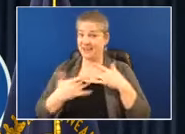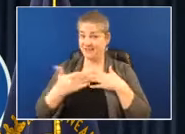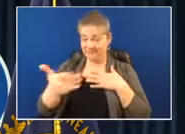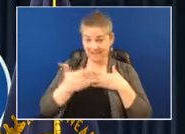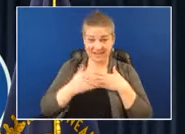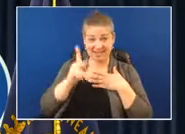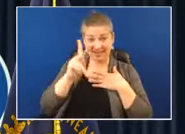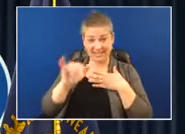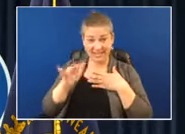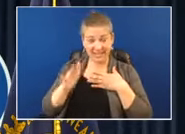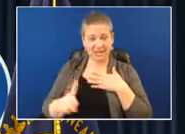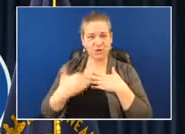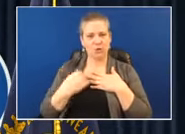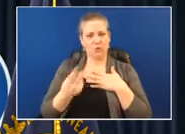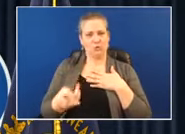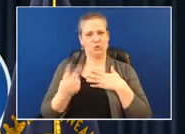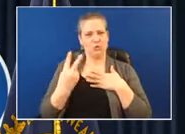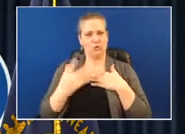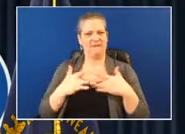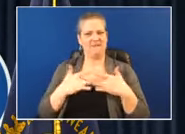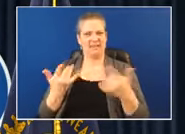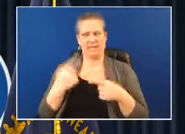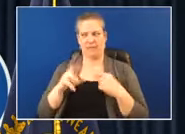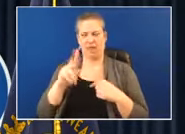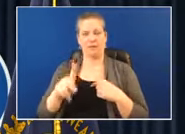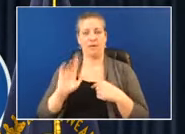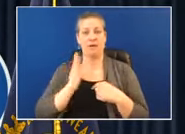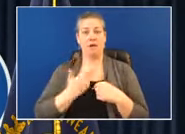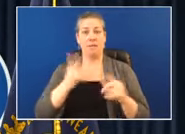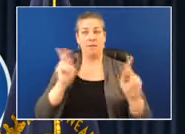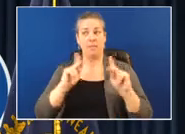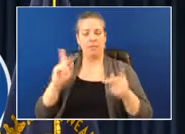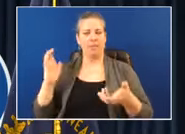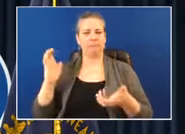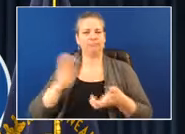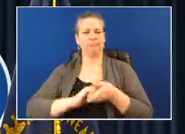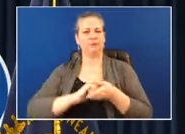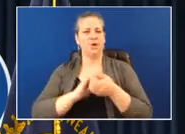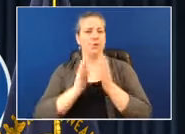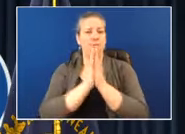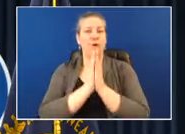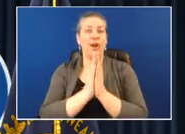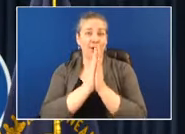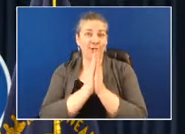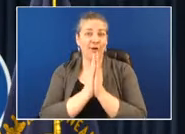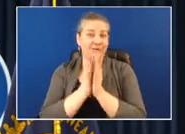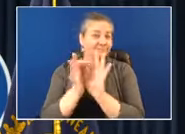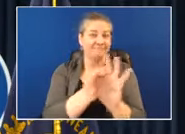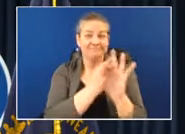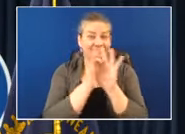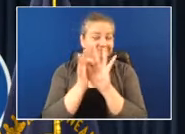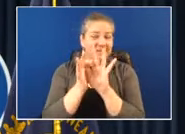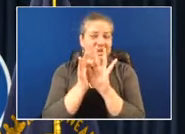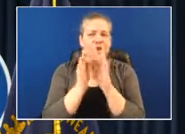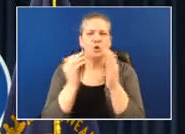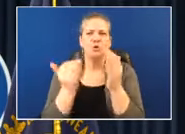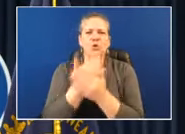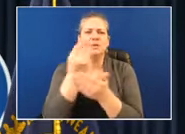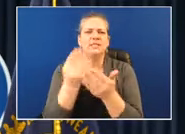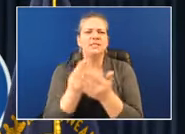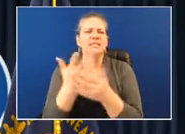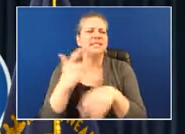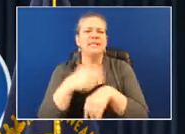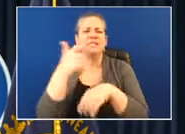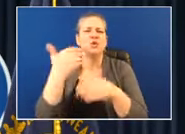events we have coming up, uniting our people in prayer as we enter into this season of hope and renewal. On Wednesday, April